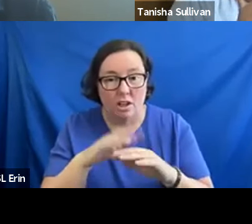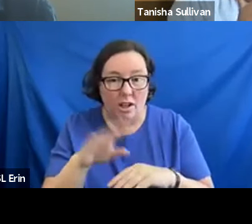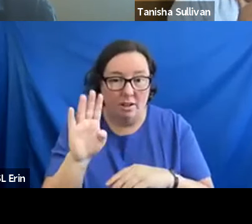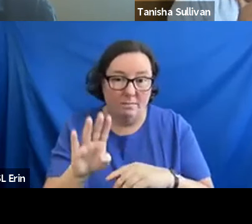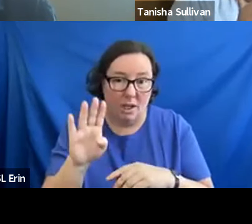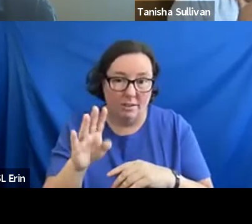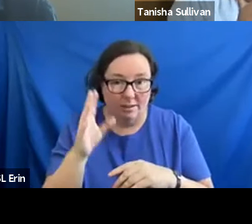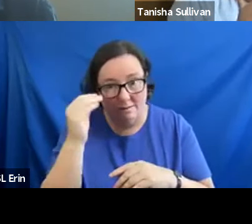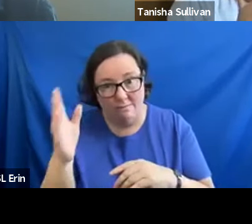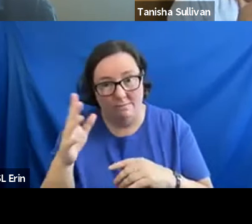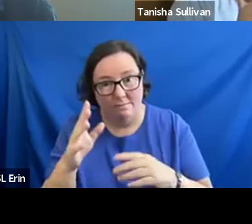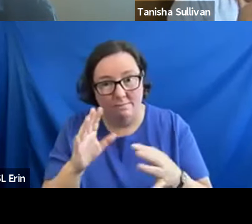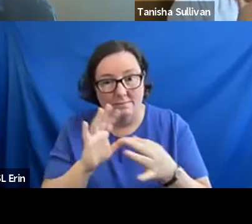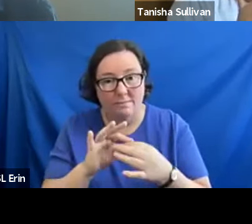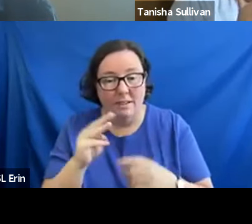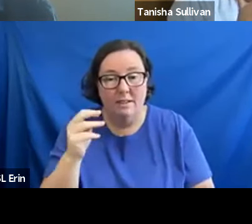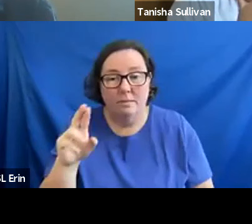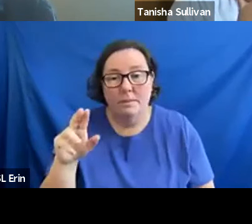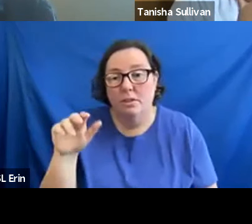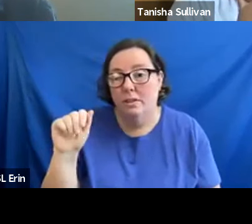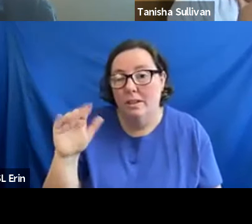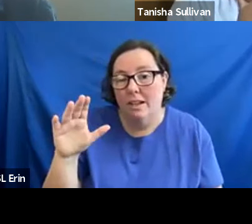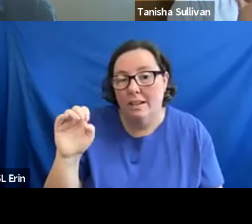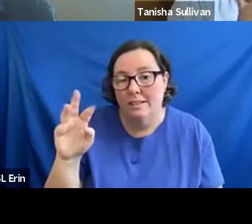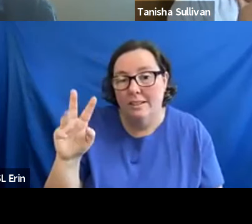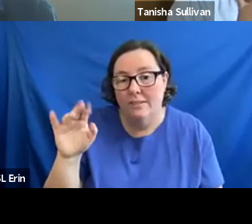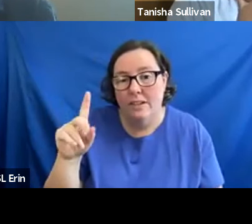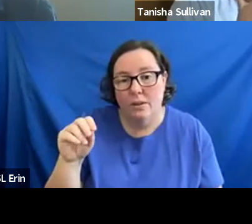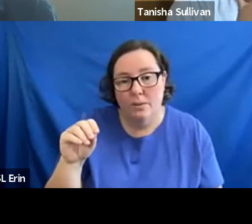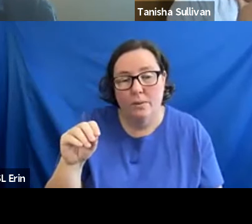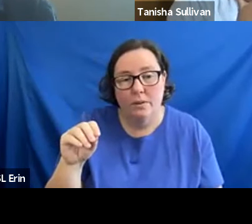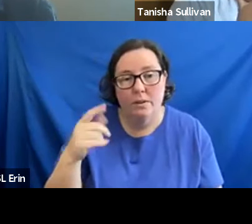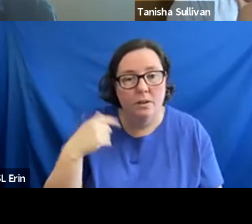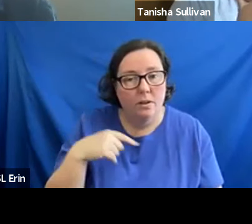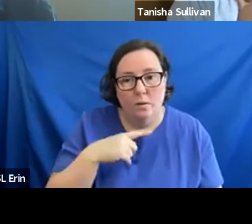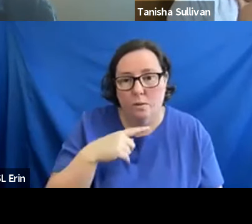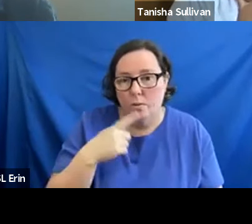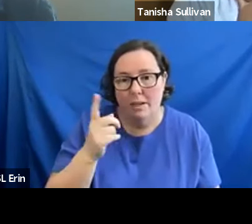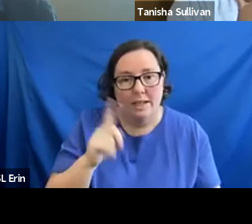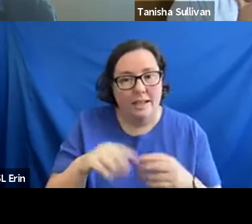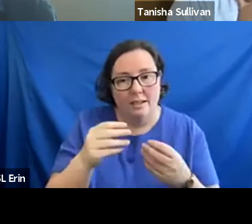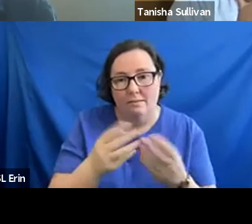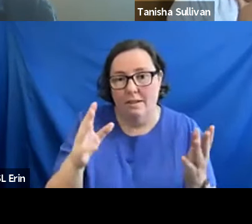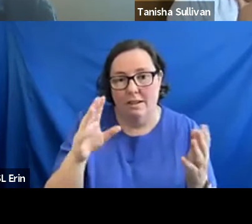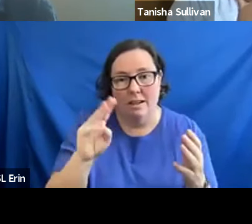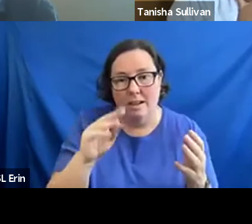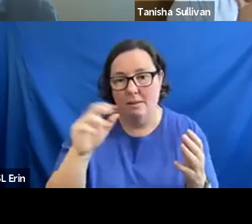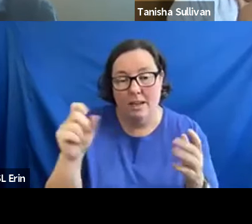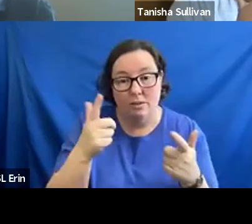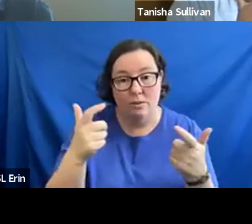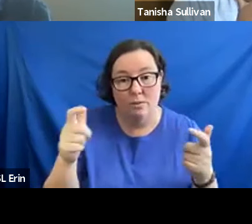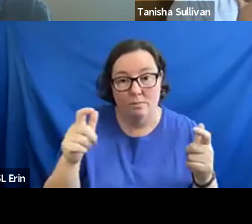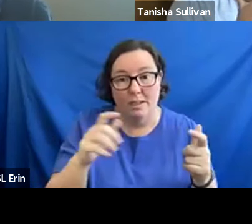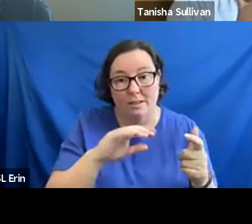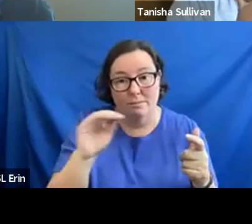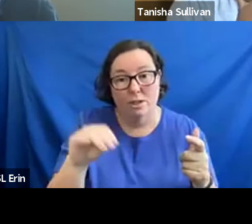kind of piggybacking where Mr. Acevedo was, not only are we not able to administer the MCAS to a large portion